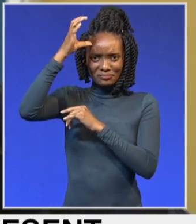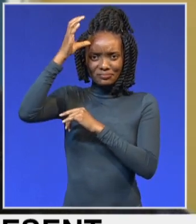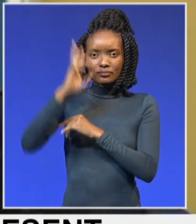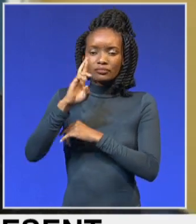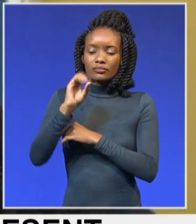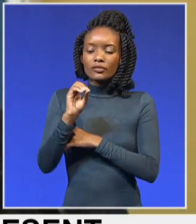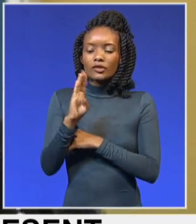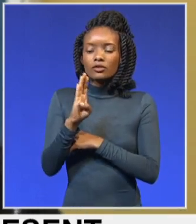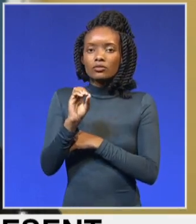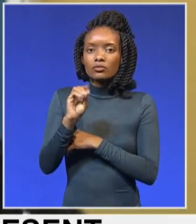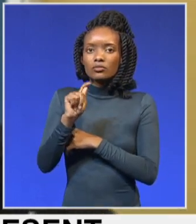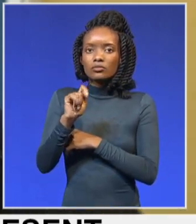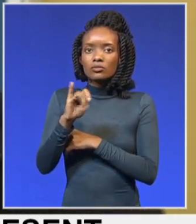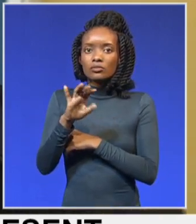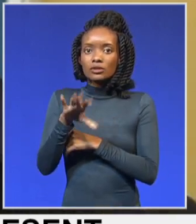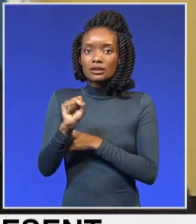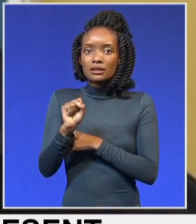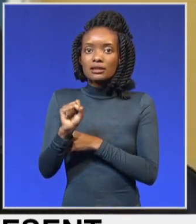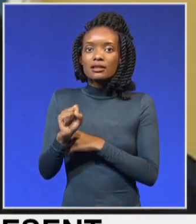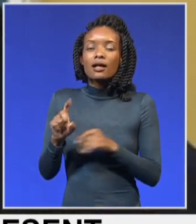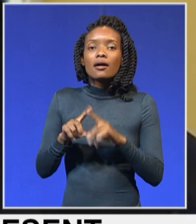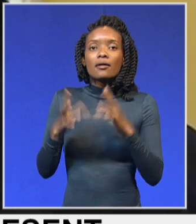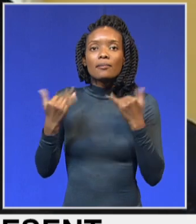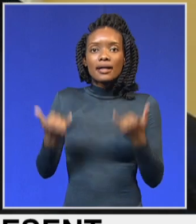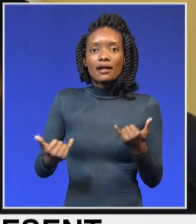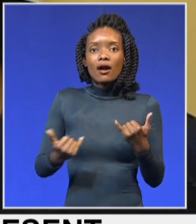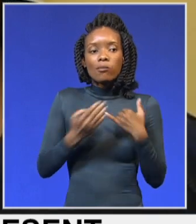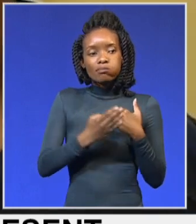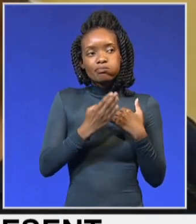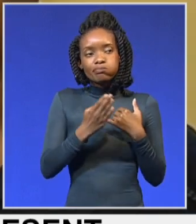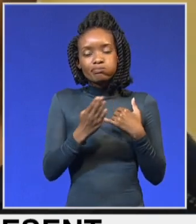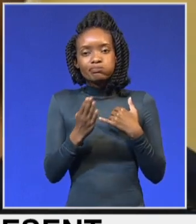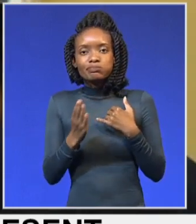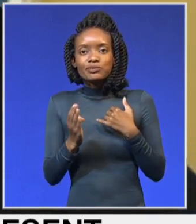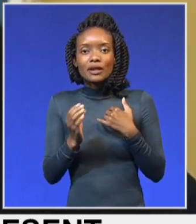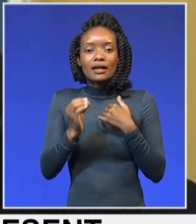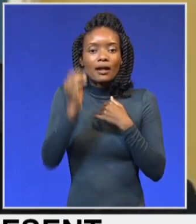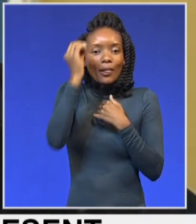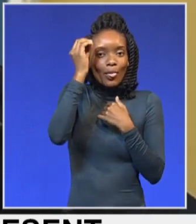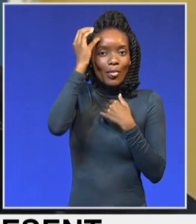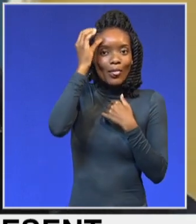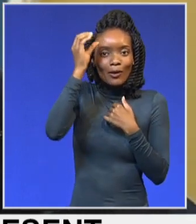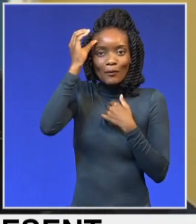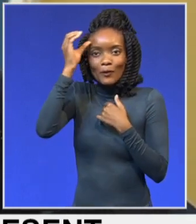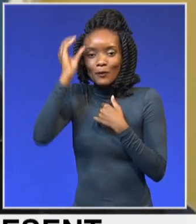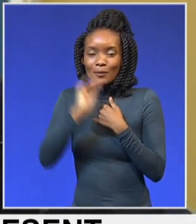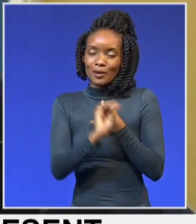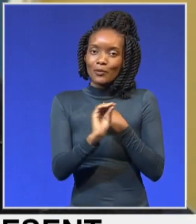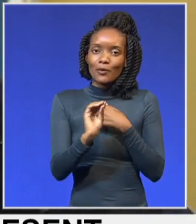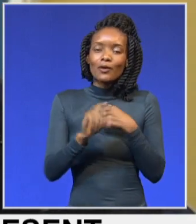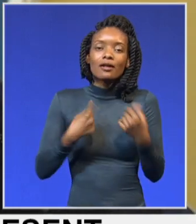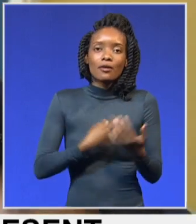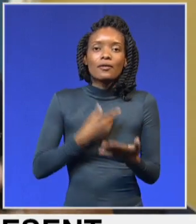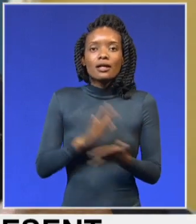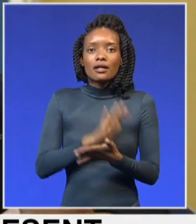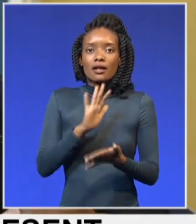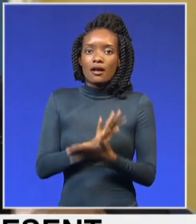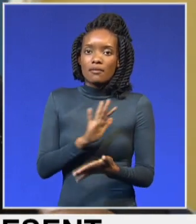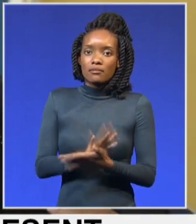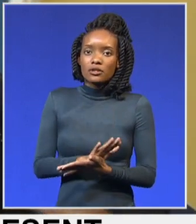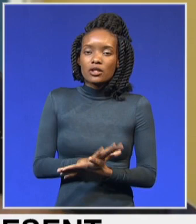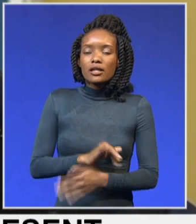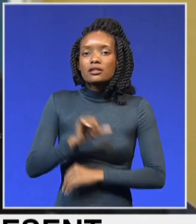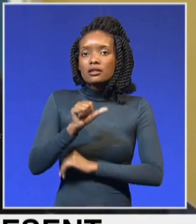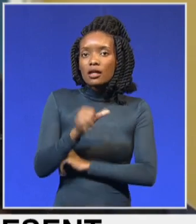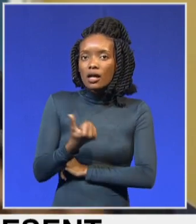have a lot of small experts in robotics and that we are grateful for. The other thing that